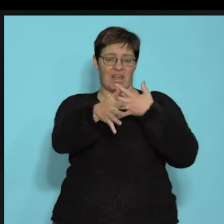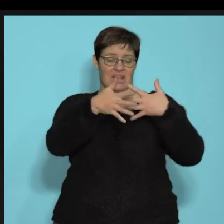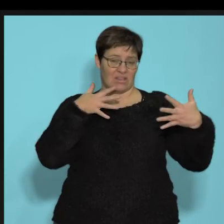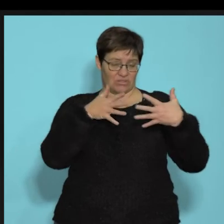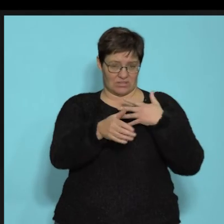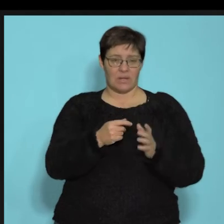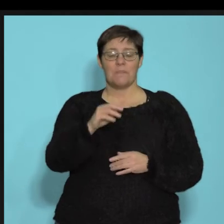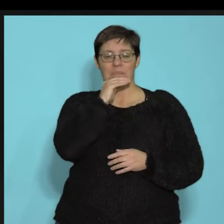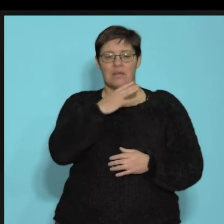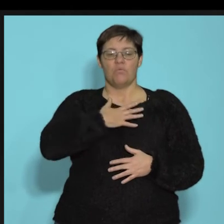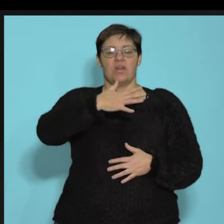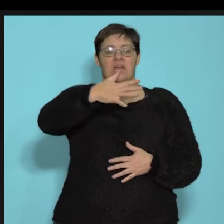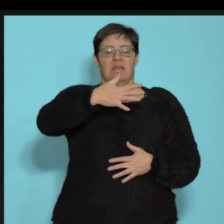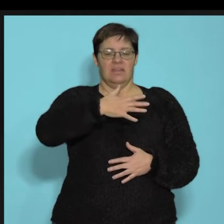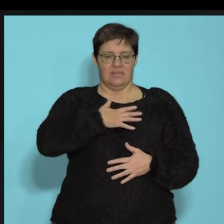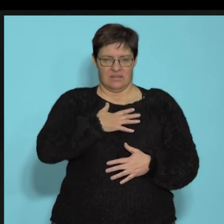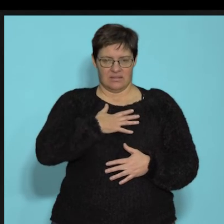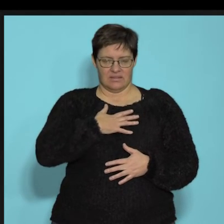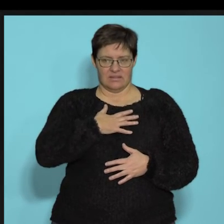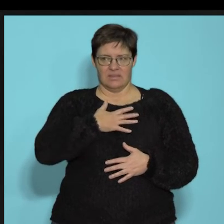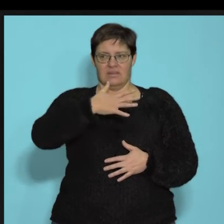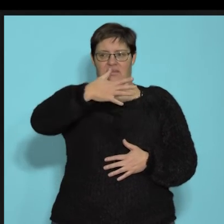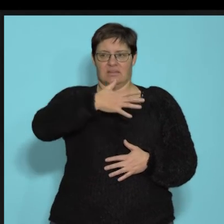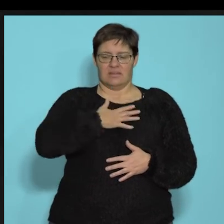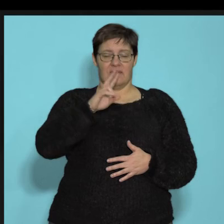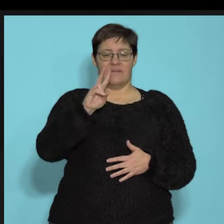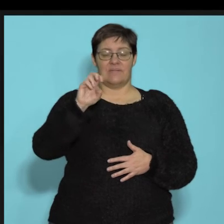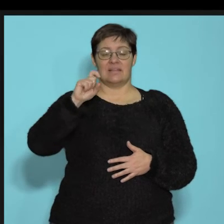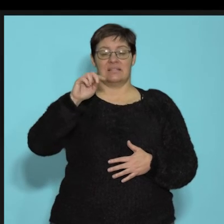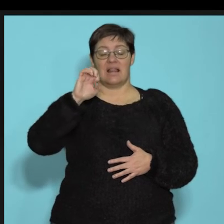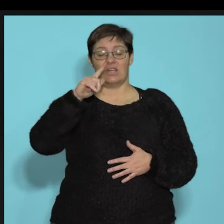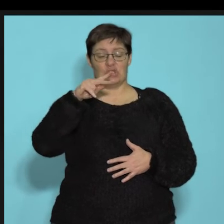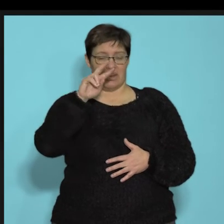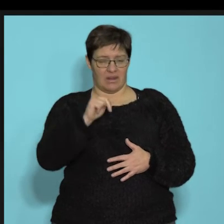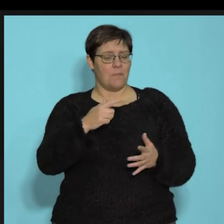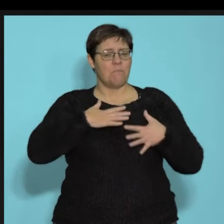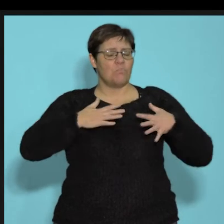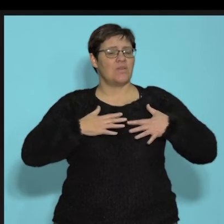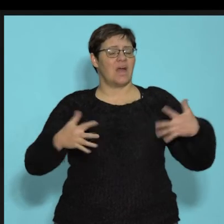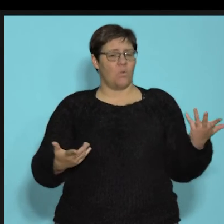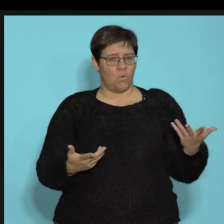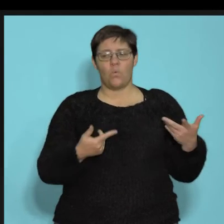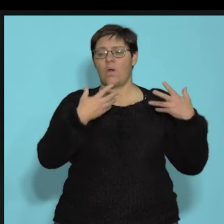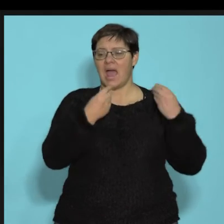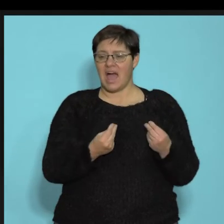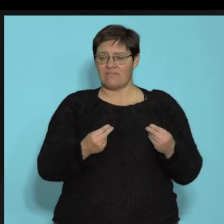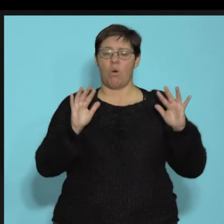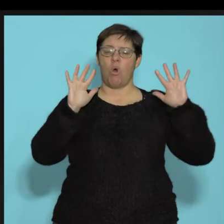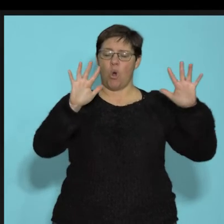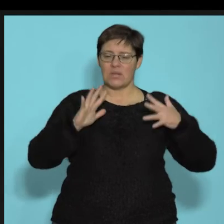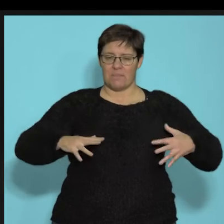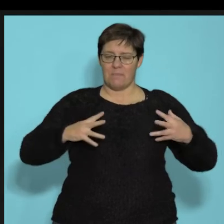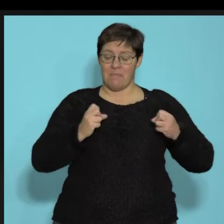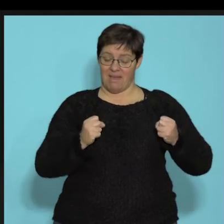actually is the process of breathing. And if you have a look over here, how do we breathe? We have these